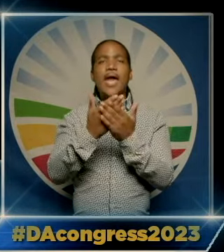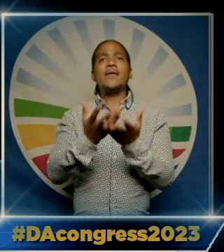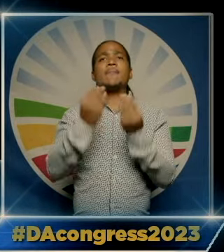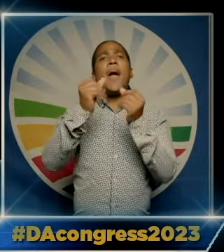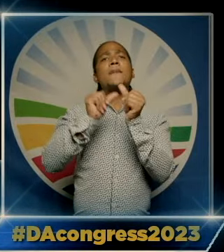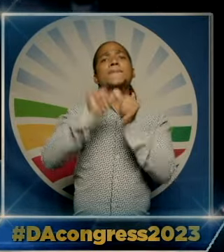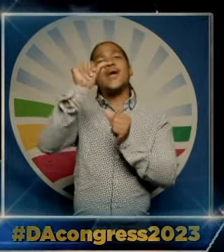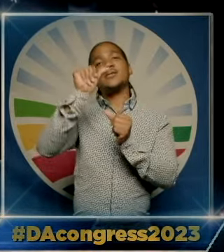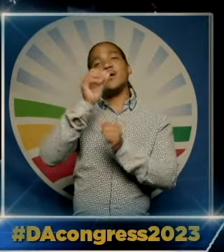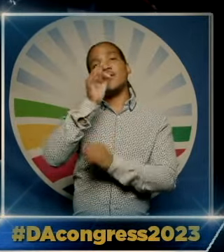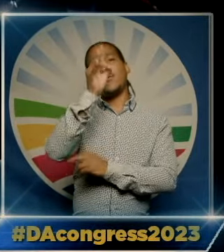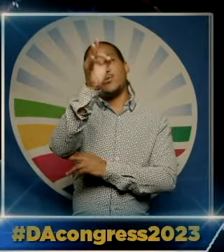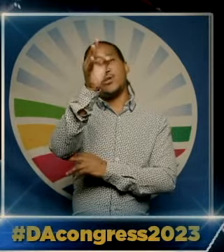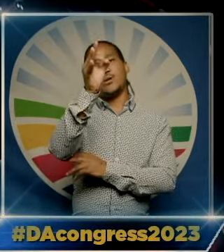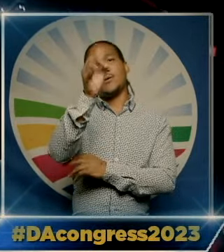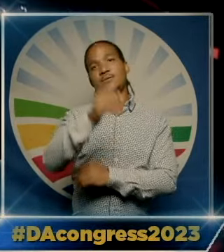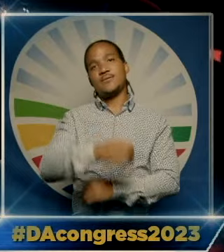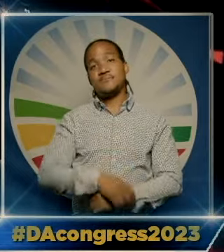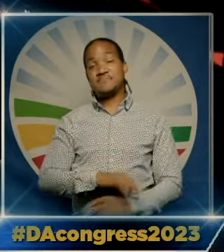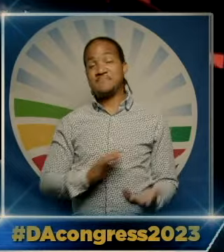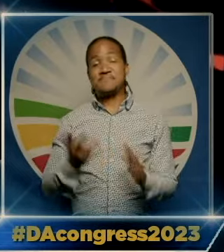engcono.